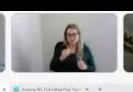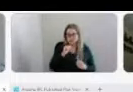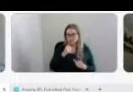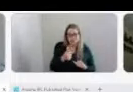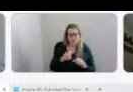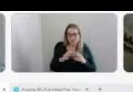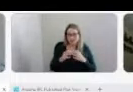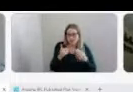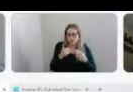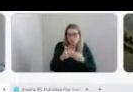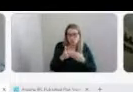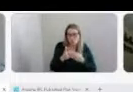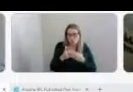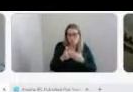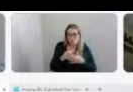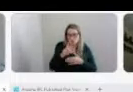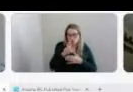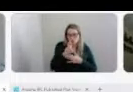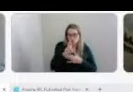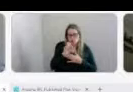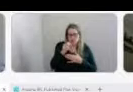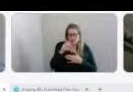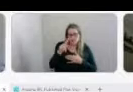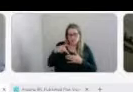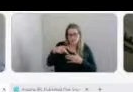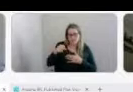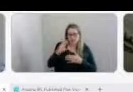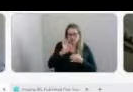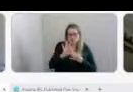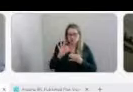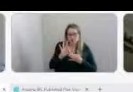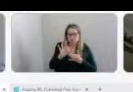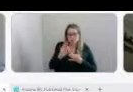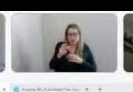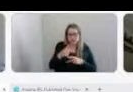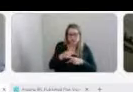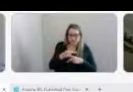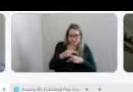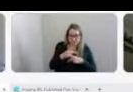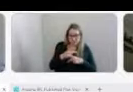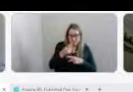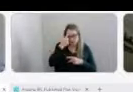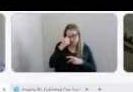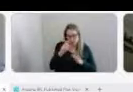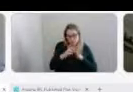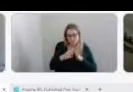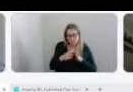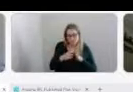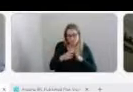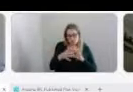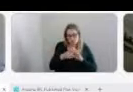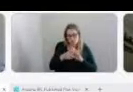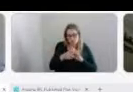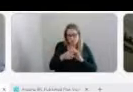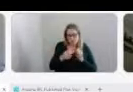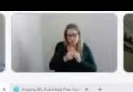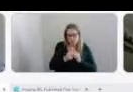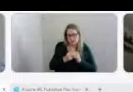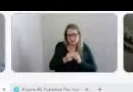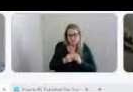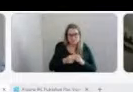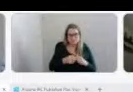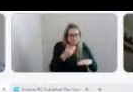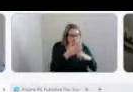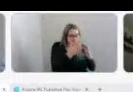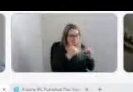what they call a react scores that keep optimizing keep or are optimizing for the representation according to that and the next